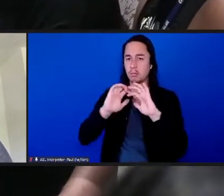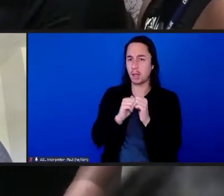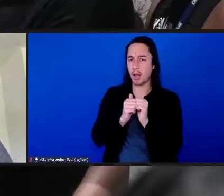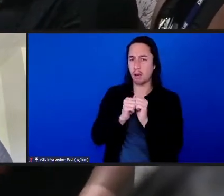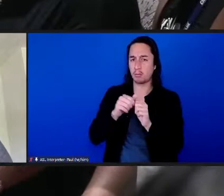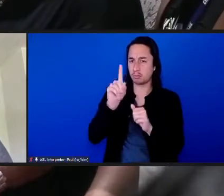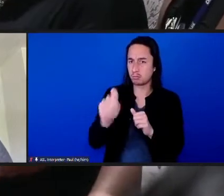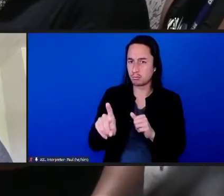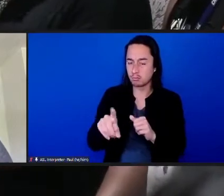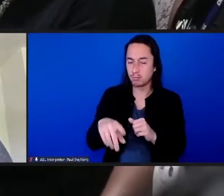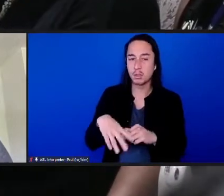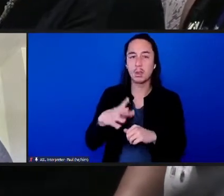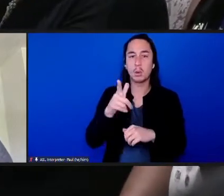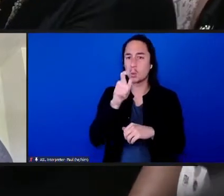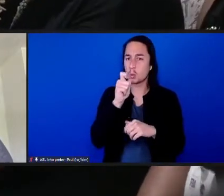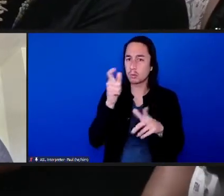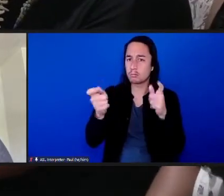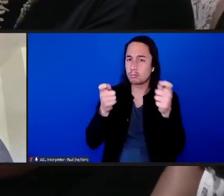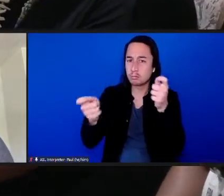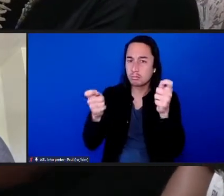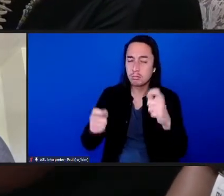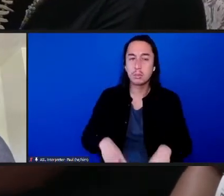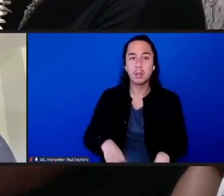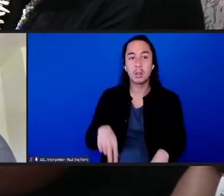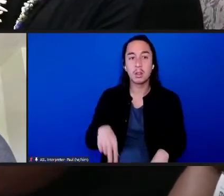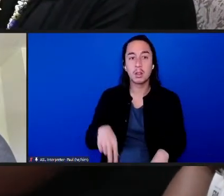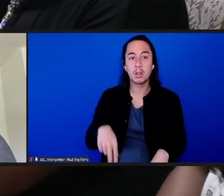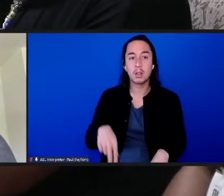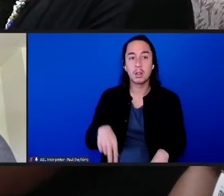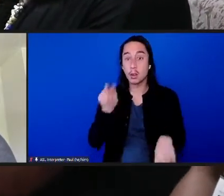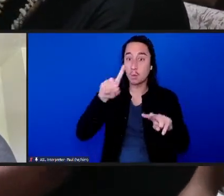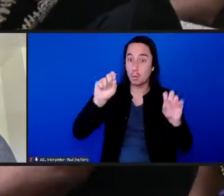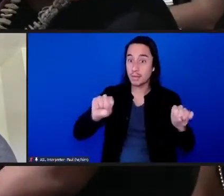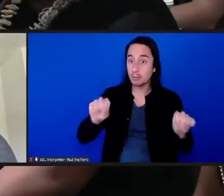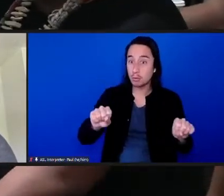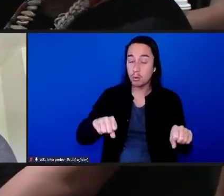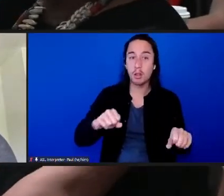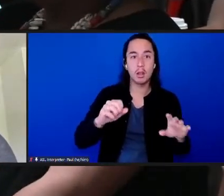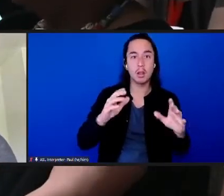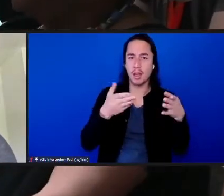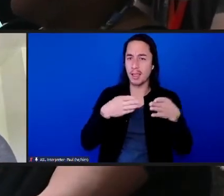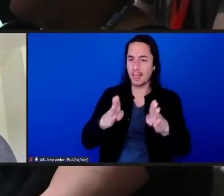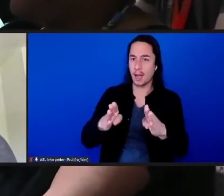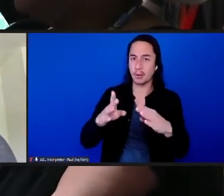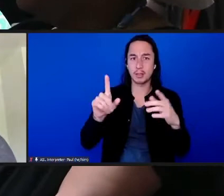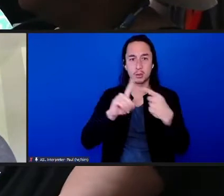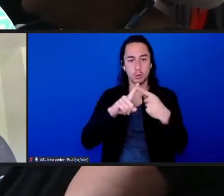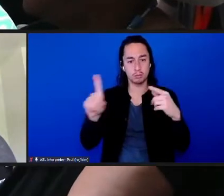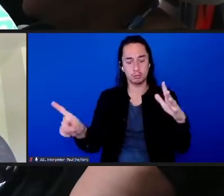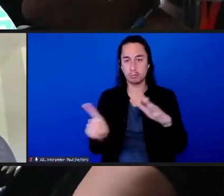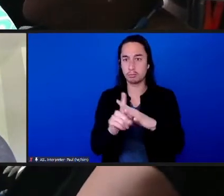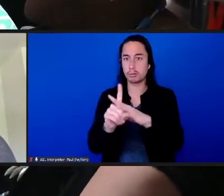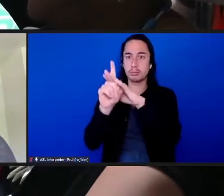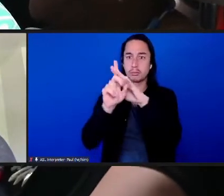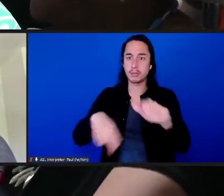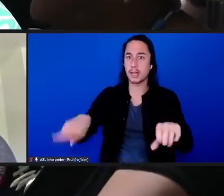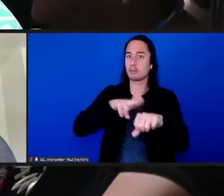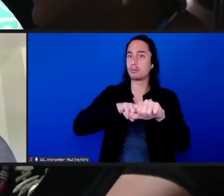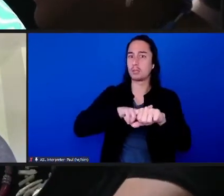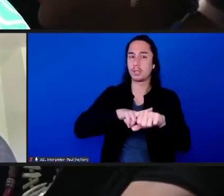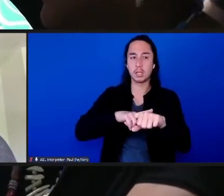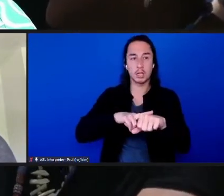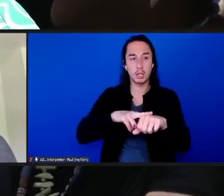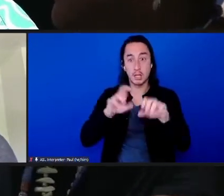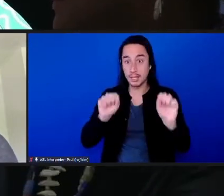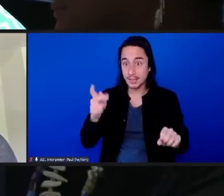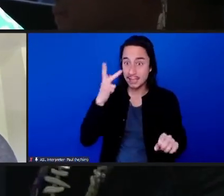looking out for? Are they looking out for potentiality? Are they allowing them to manifest? Are they able to see what queer work is